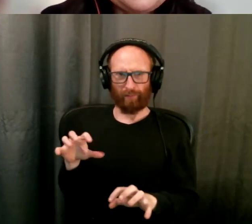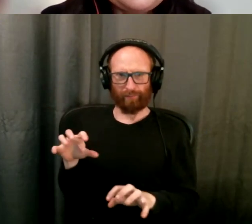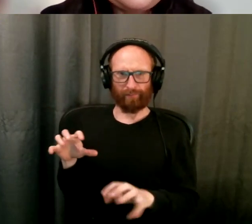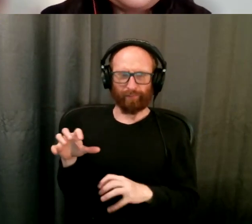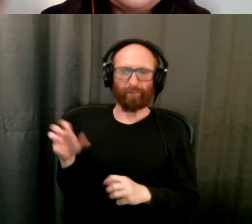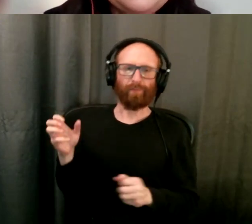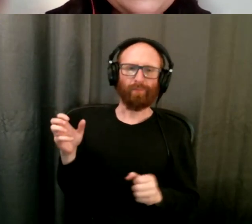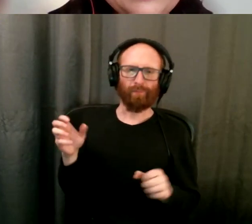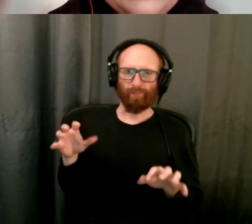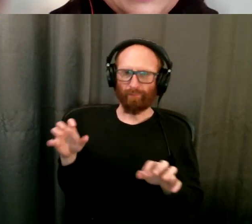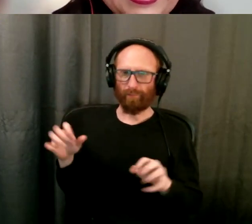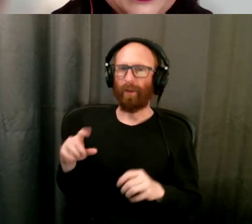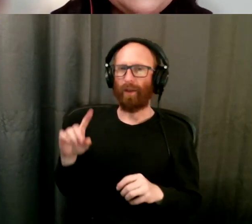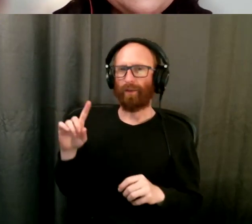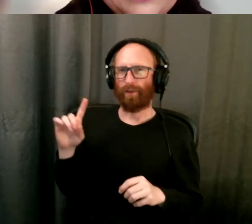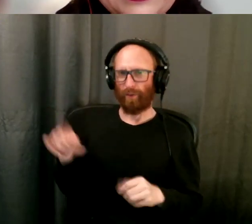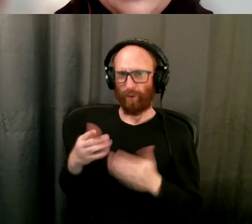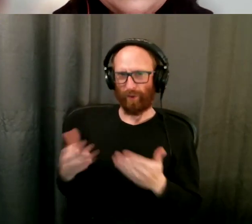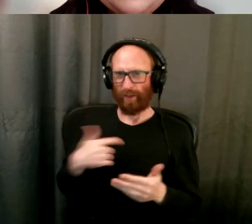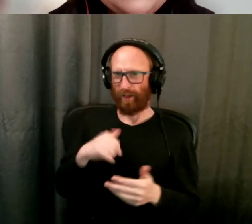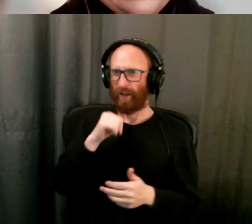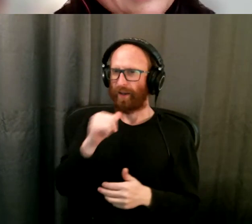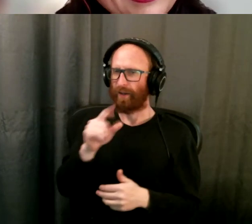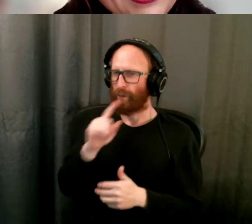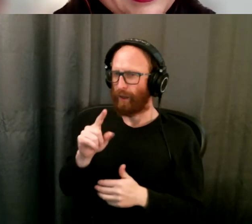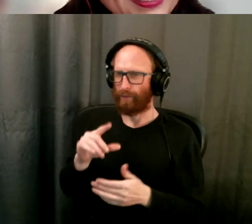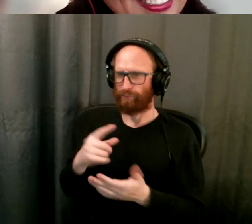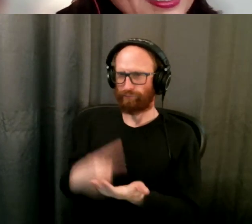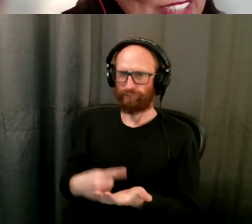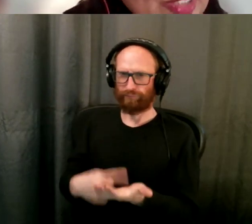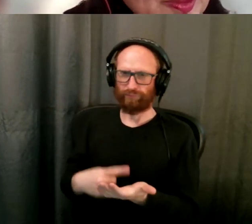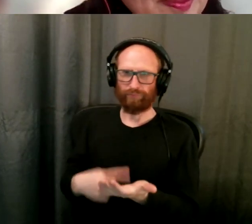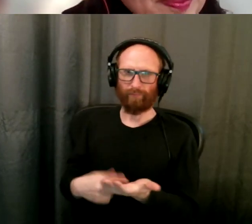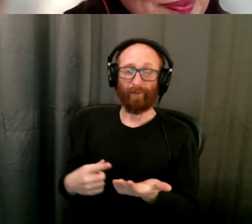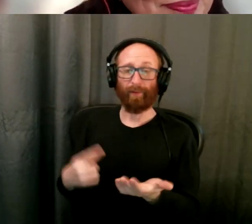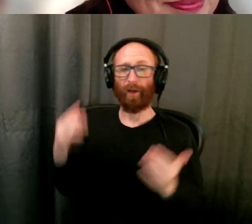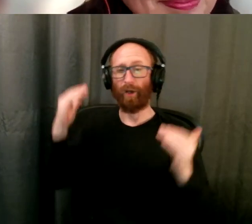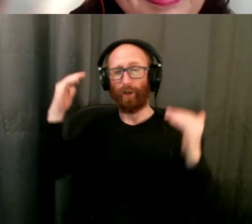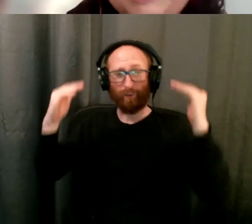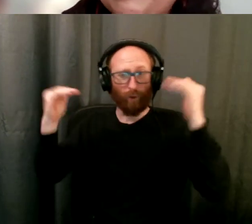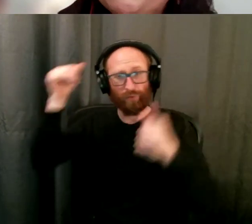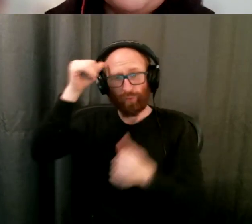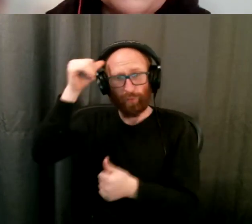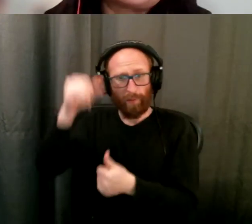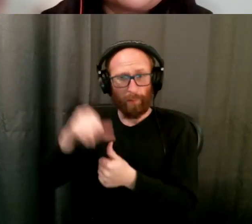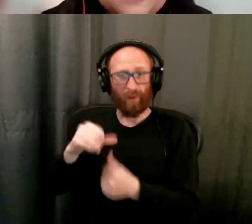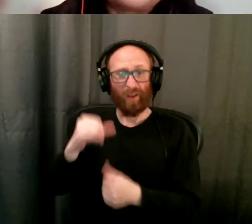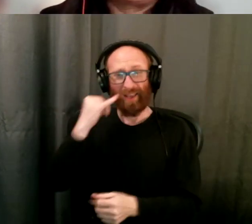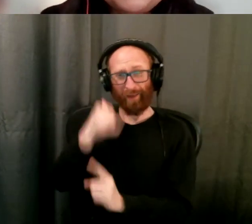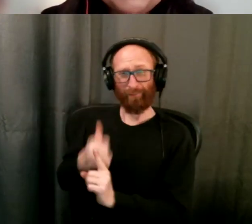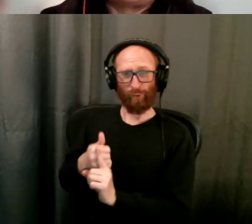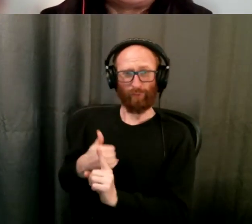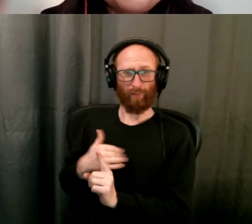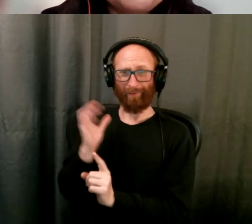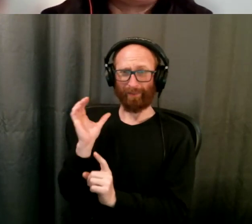only thing that didn't really talk about much is for the adults to remember when you're having a strange day or week or